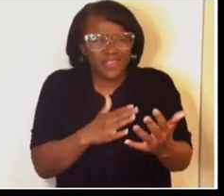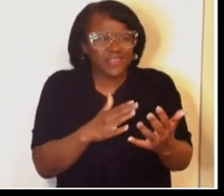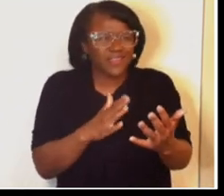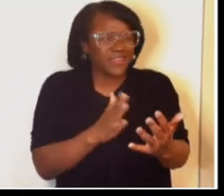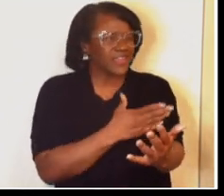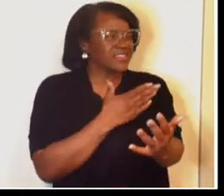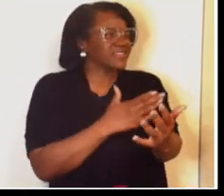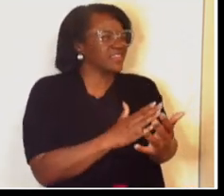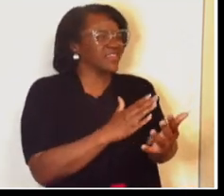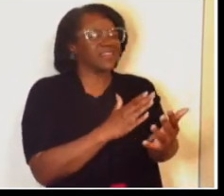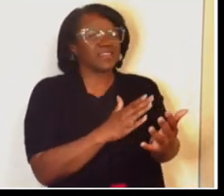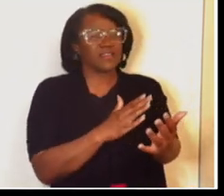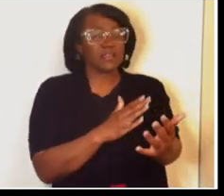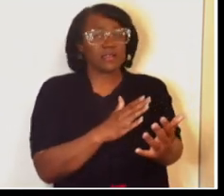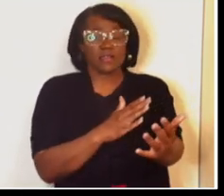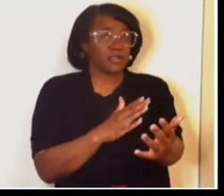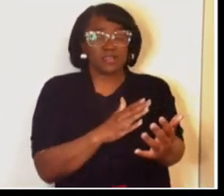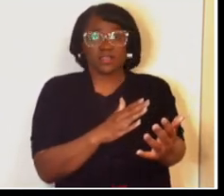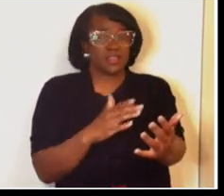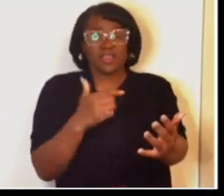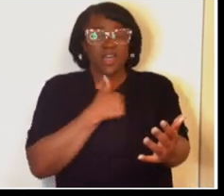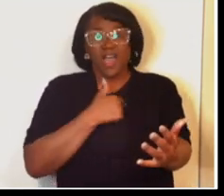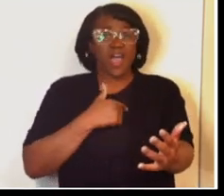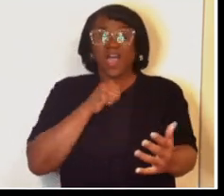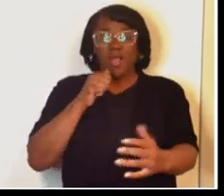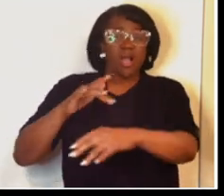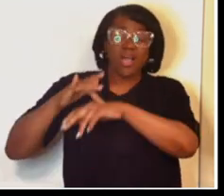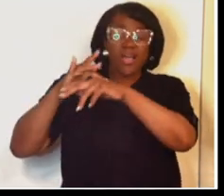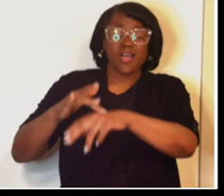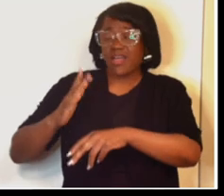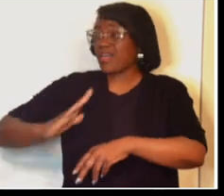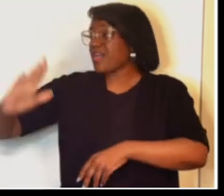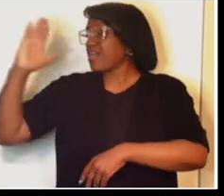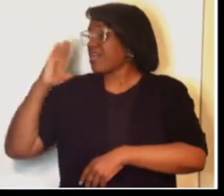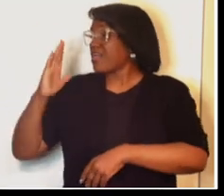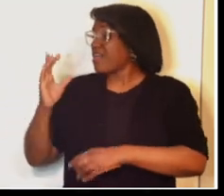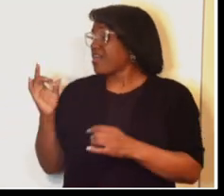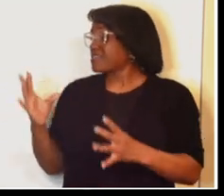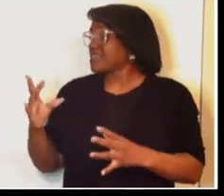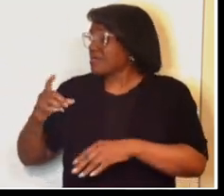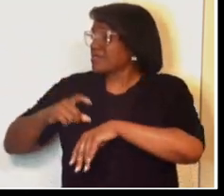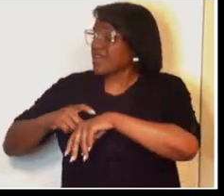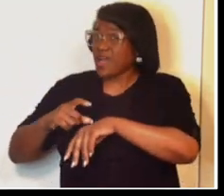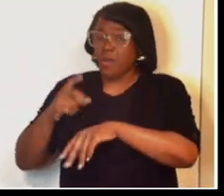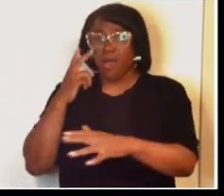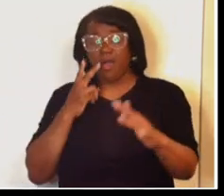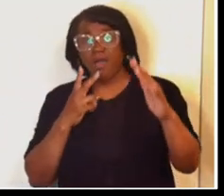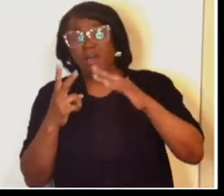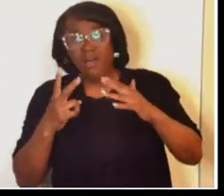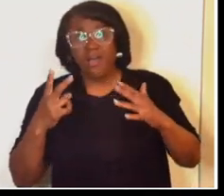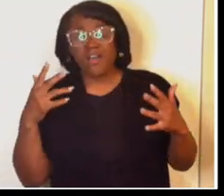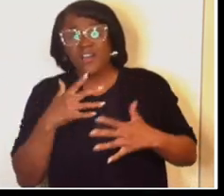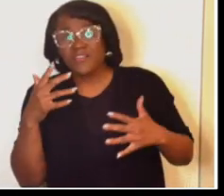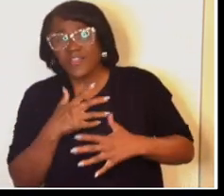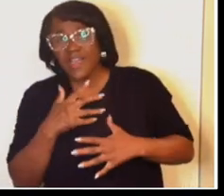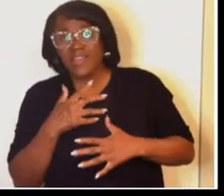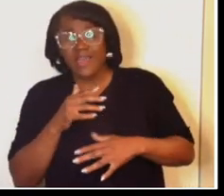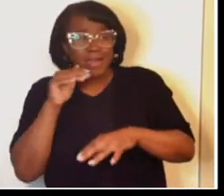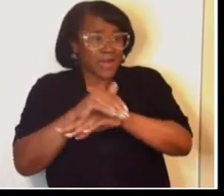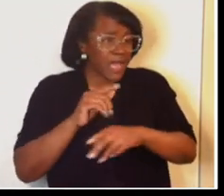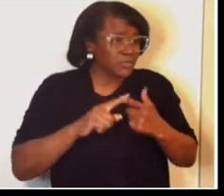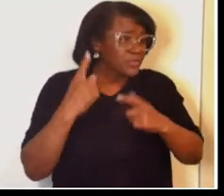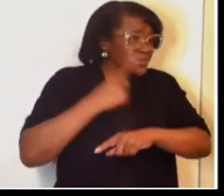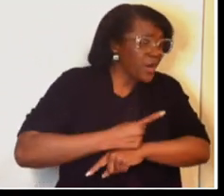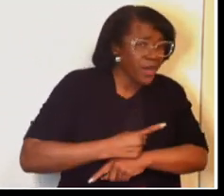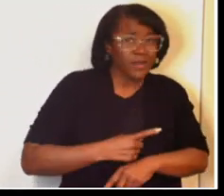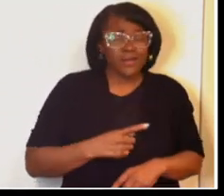brood not over a broken path, nor dread whatever time may bring. No nights are dark, no days are long, when in my heart there swells